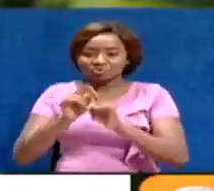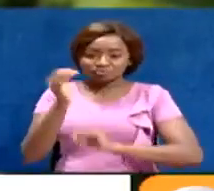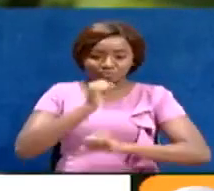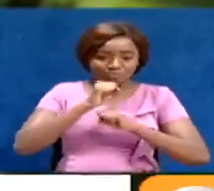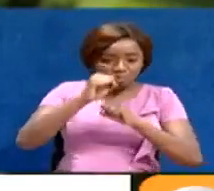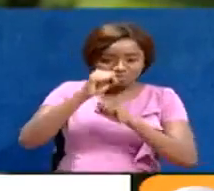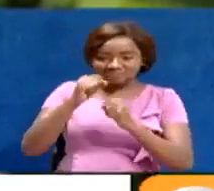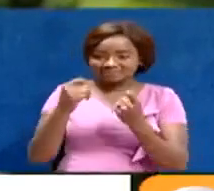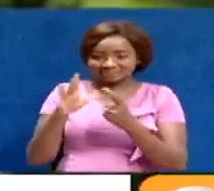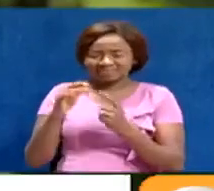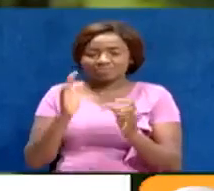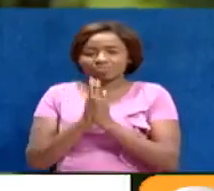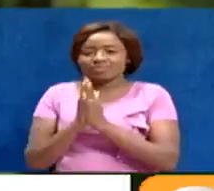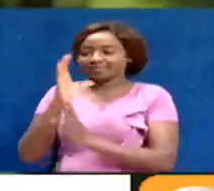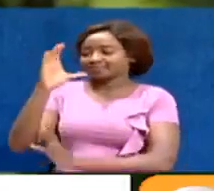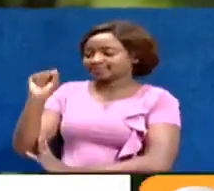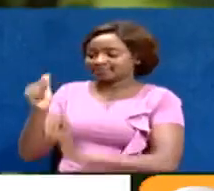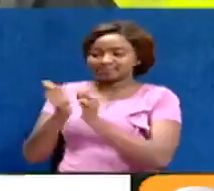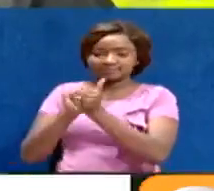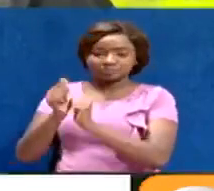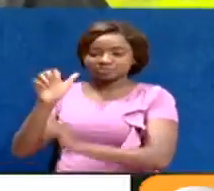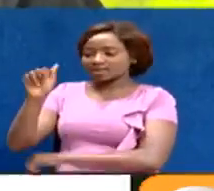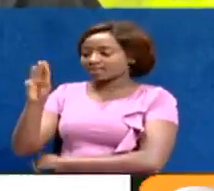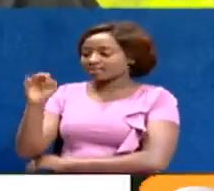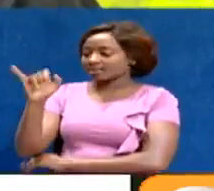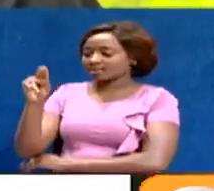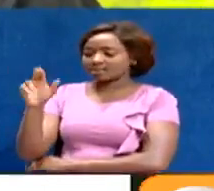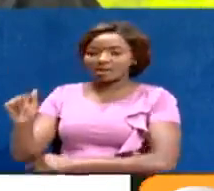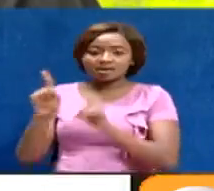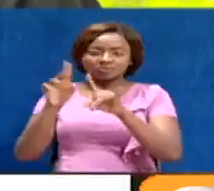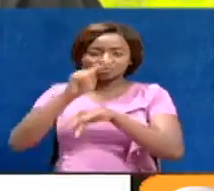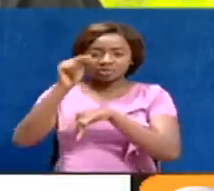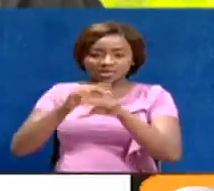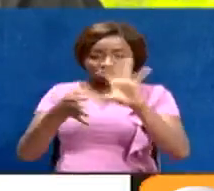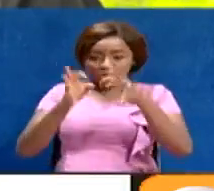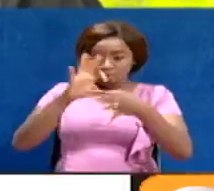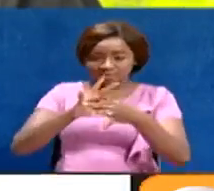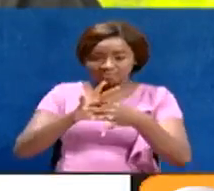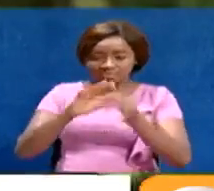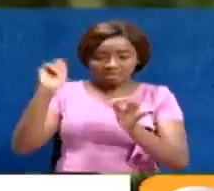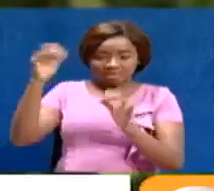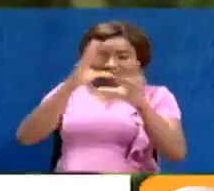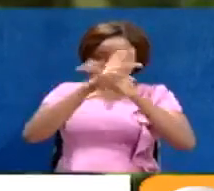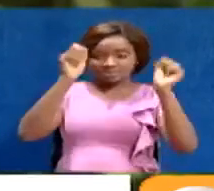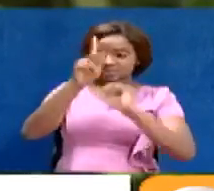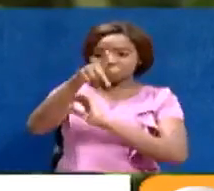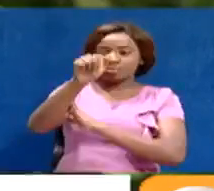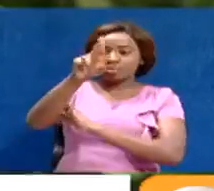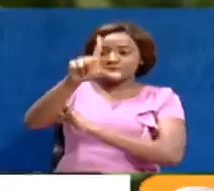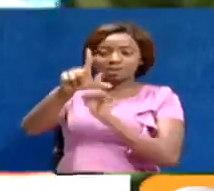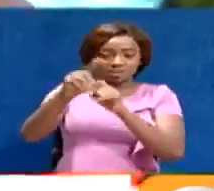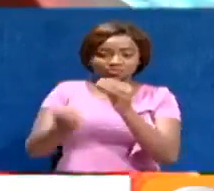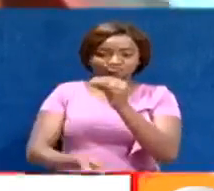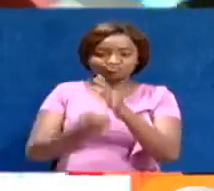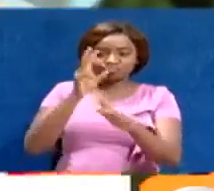joined Sports Cabinet Secretary Ambassador Mina Mohammed and National Olympic Committee Kenya President Paul Tergat in launching the